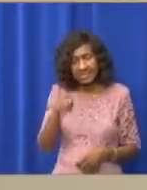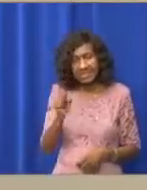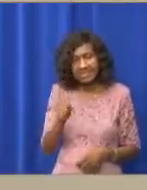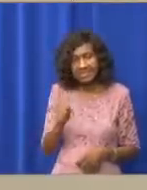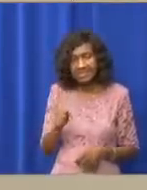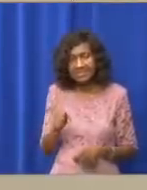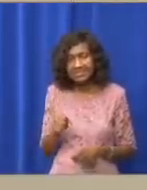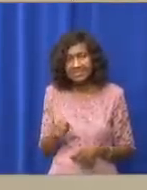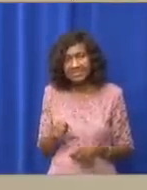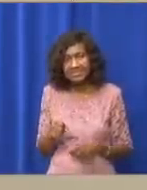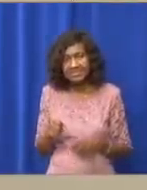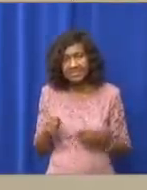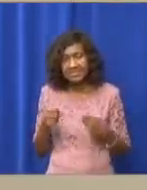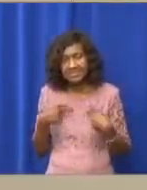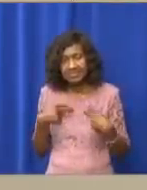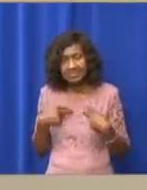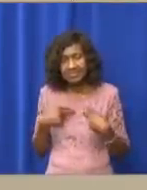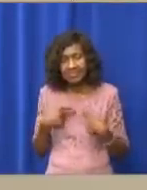Include. Okay, so